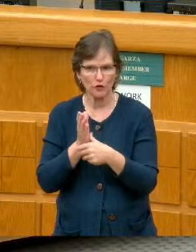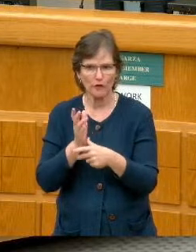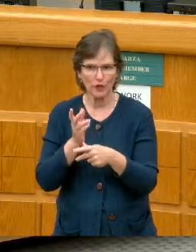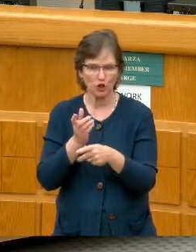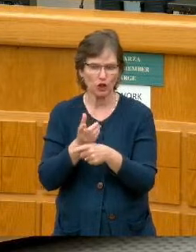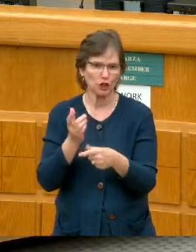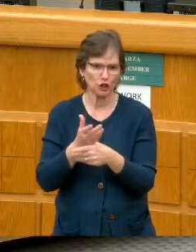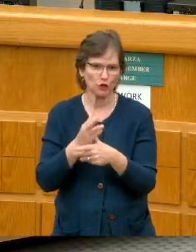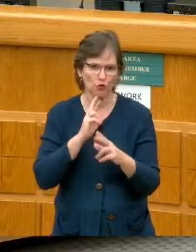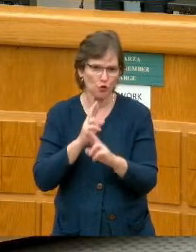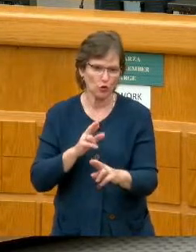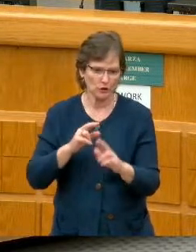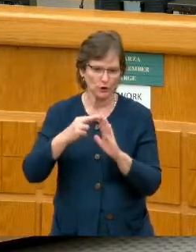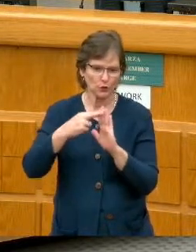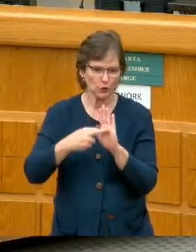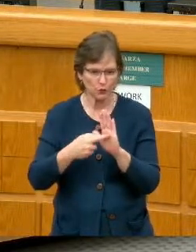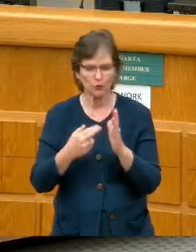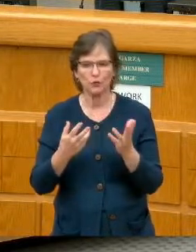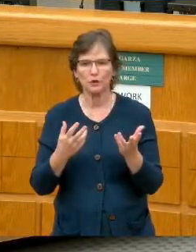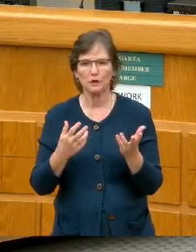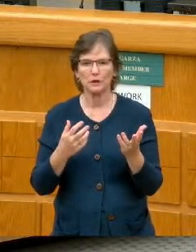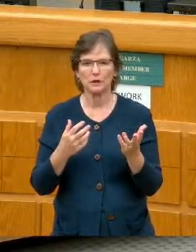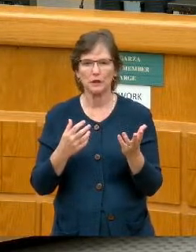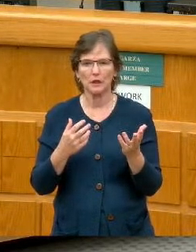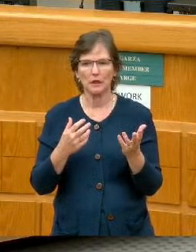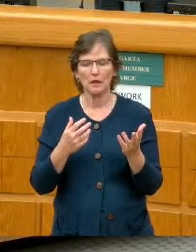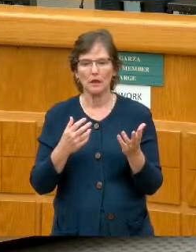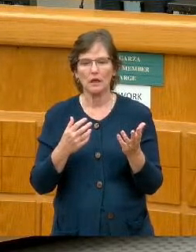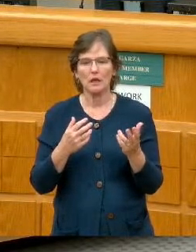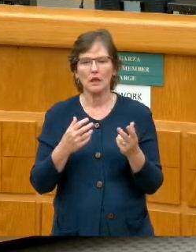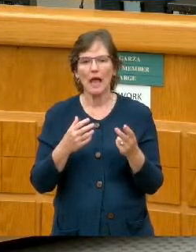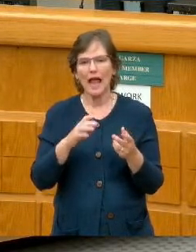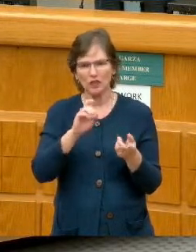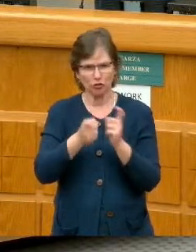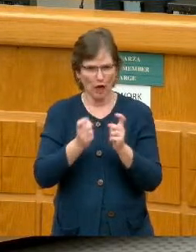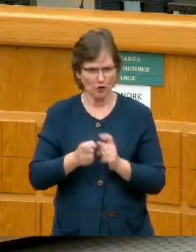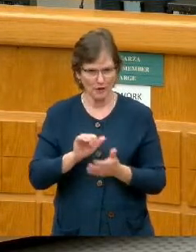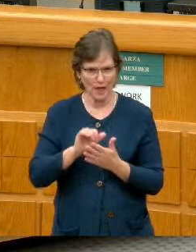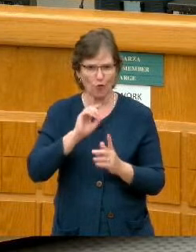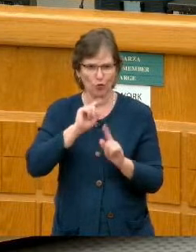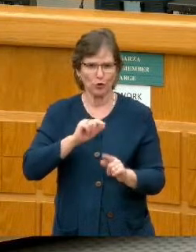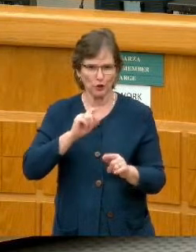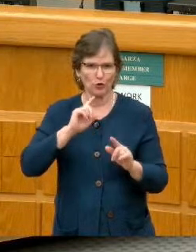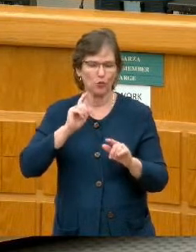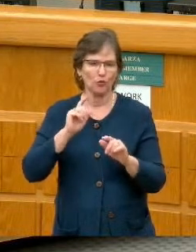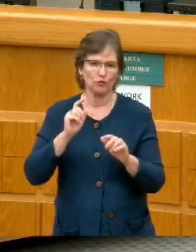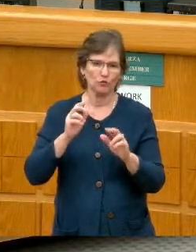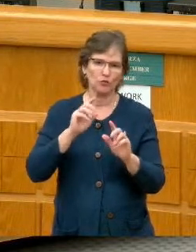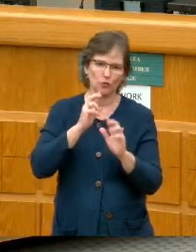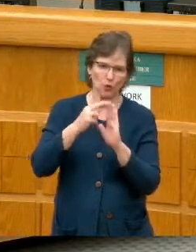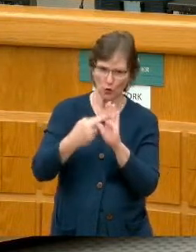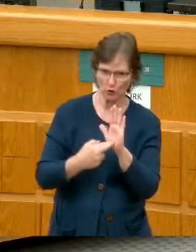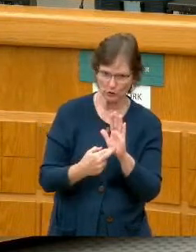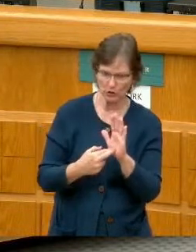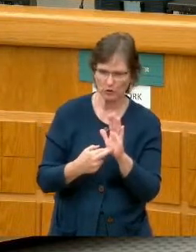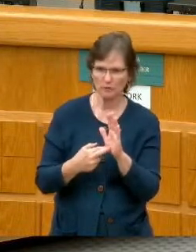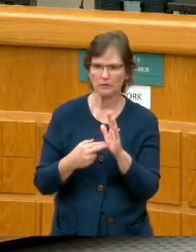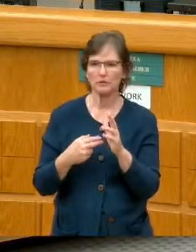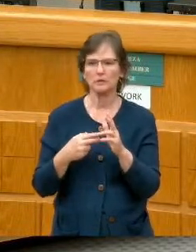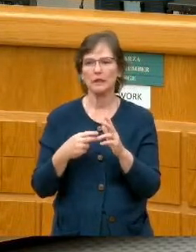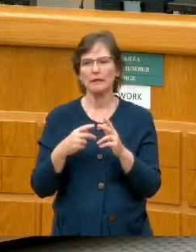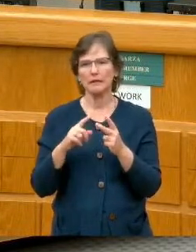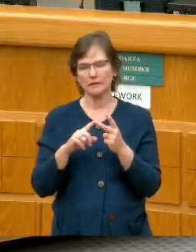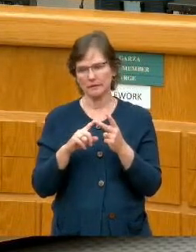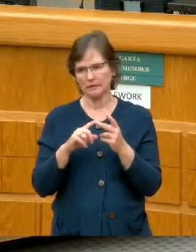interventions that's taking place, as well as helping to enable evidence-based decision-making. For example, one of the